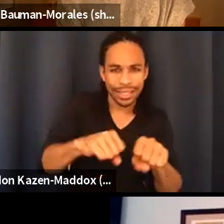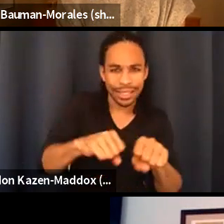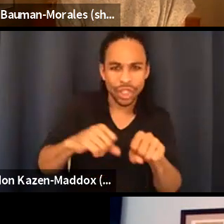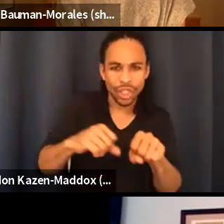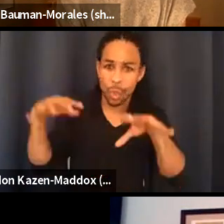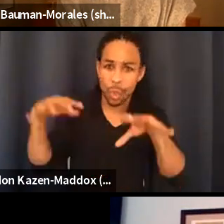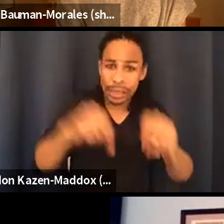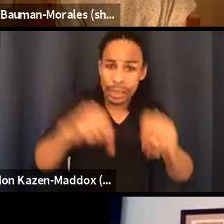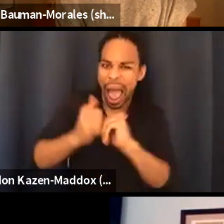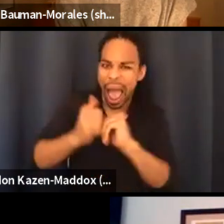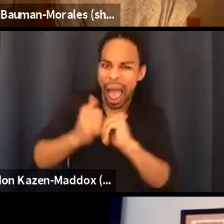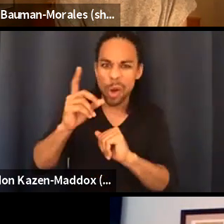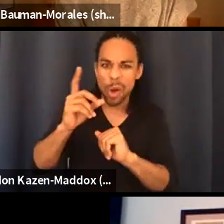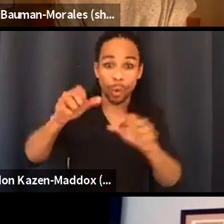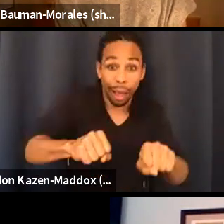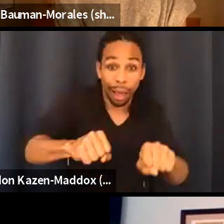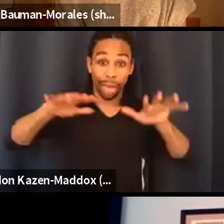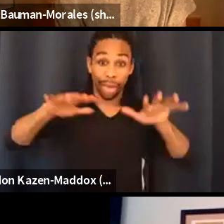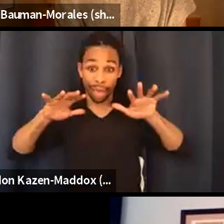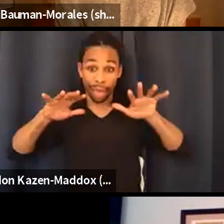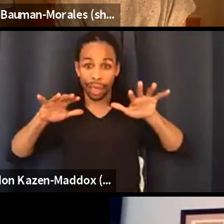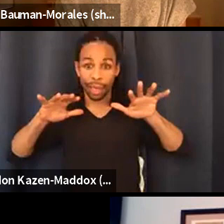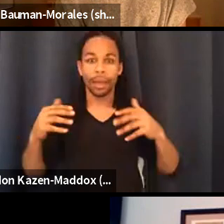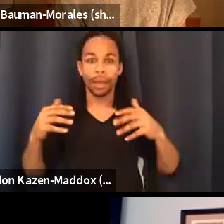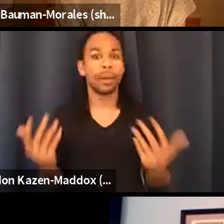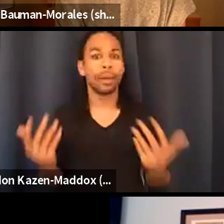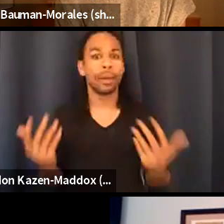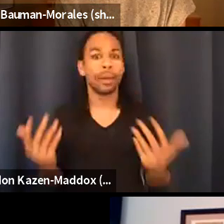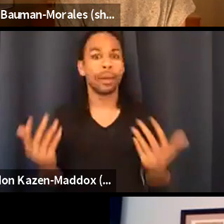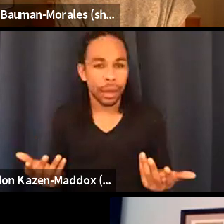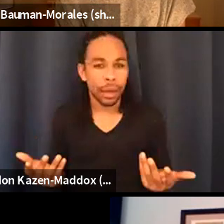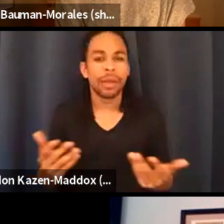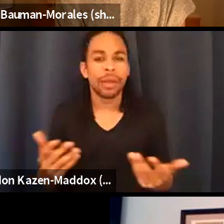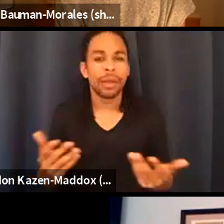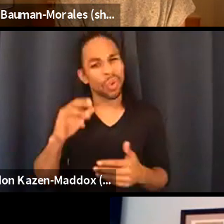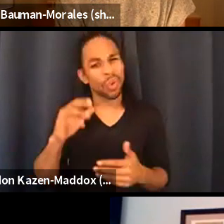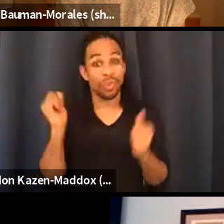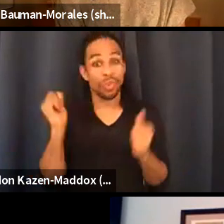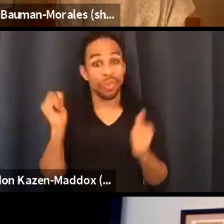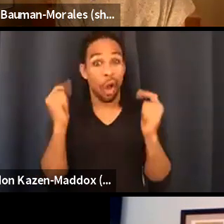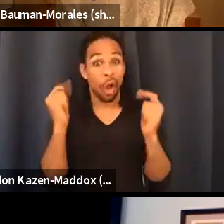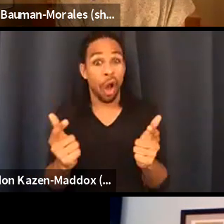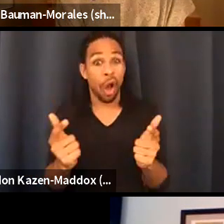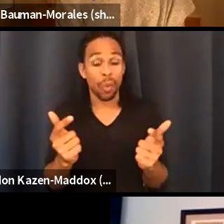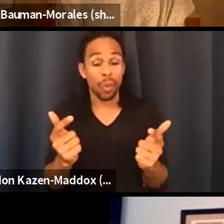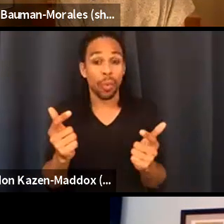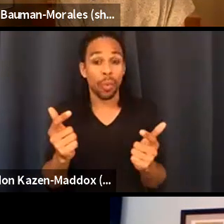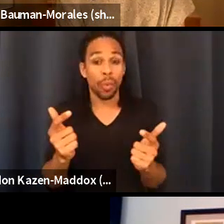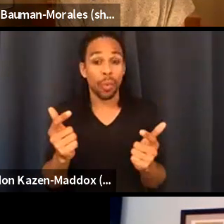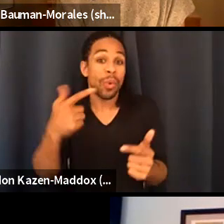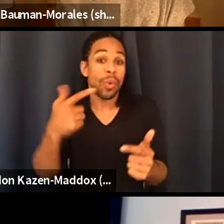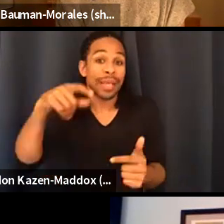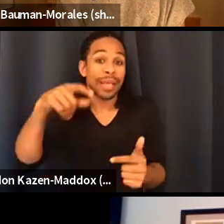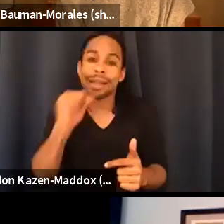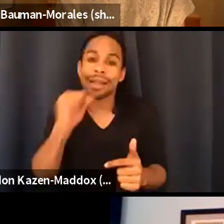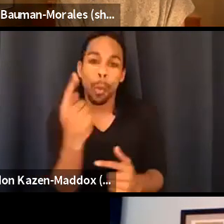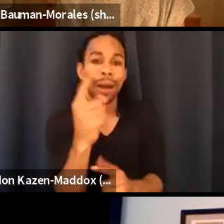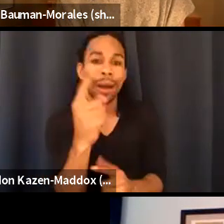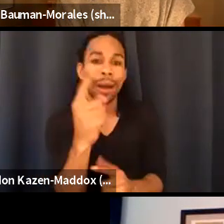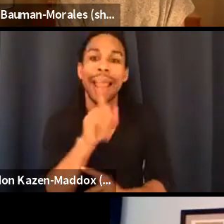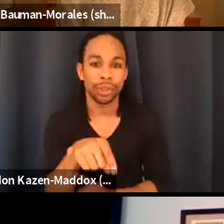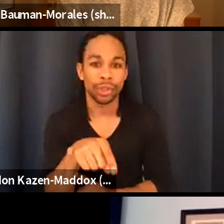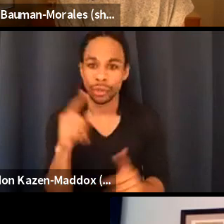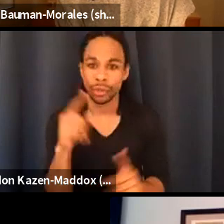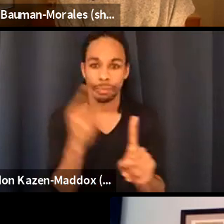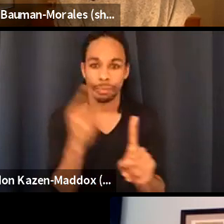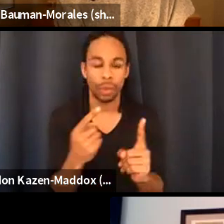and so all of that said, something that I know is really important to me as I'm moving forward in this